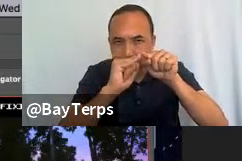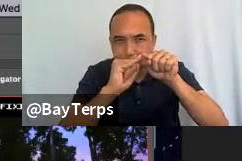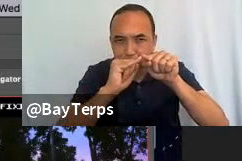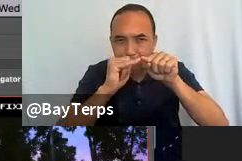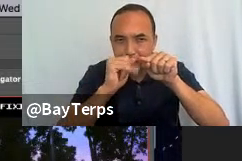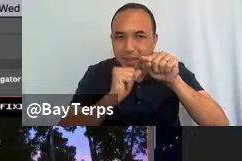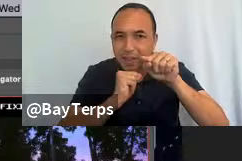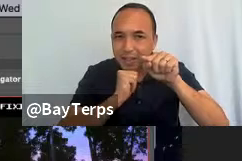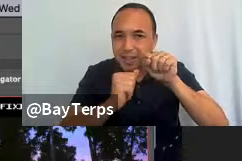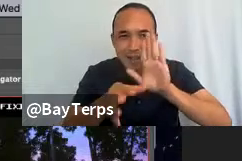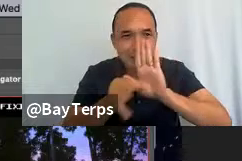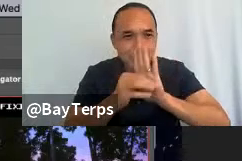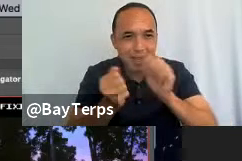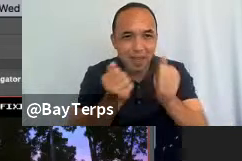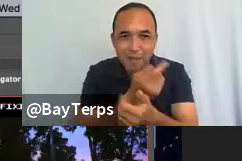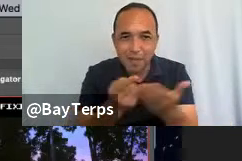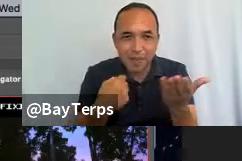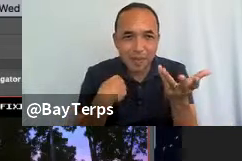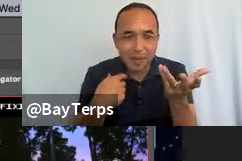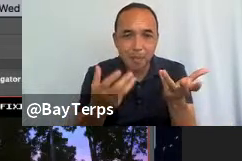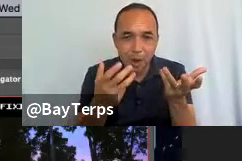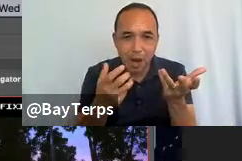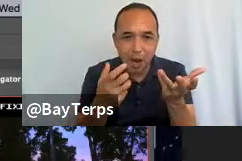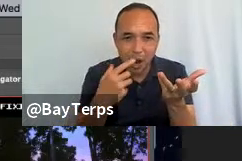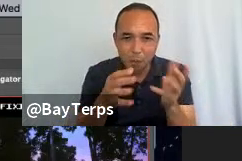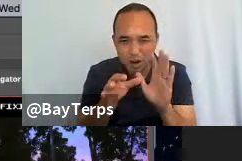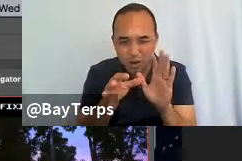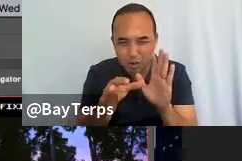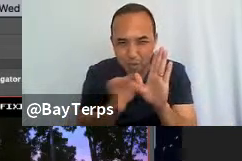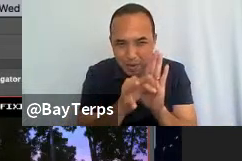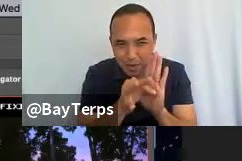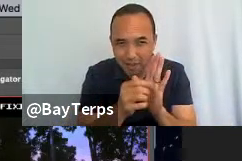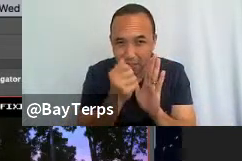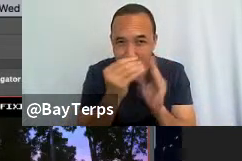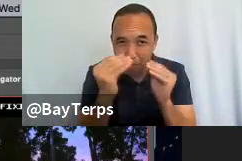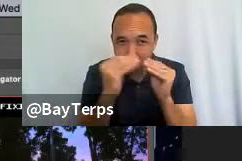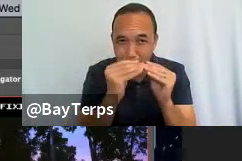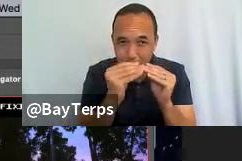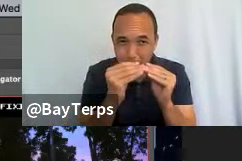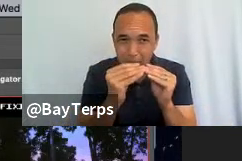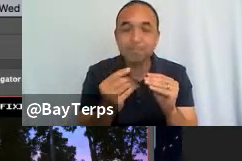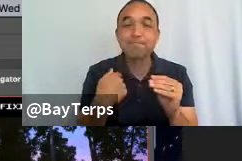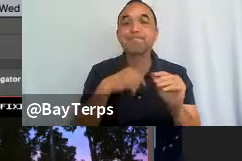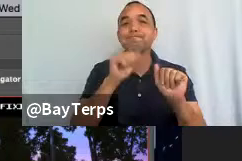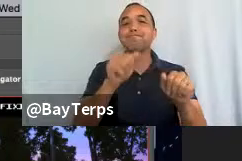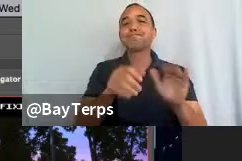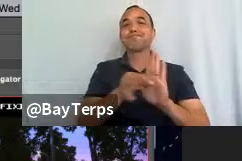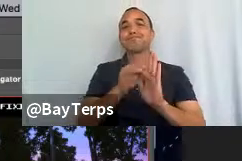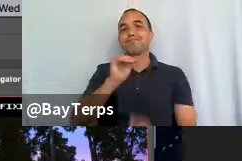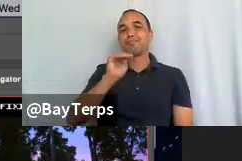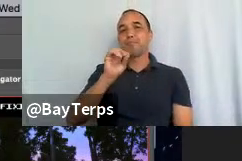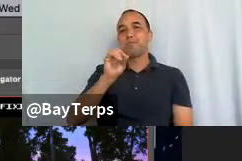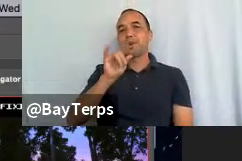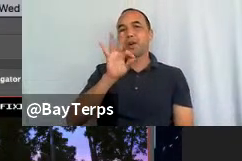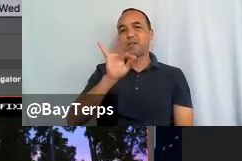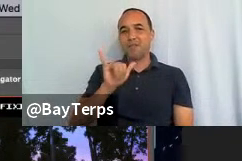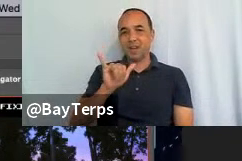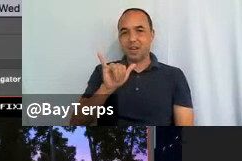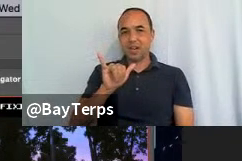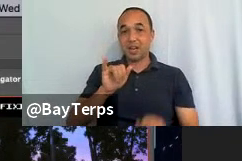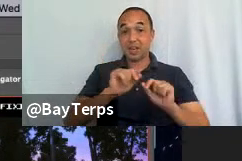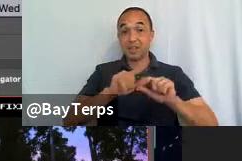select everything and I want to just grab a tiny bit more, I can go into select, modify,